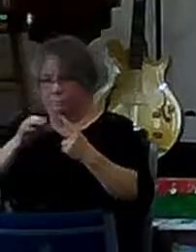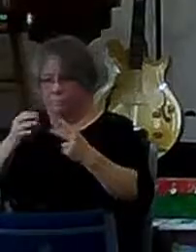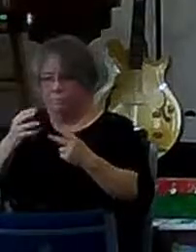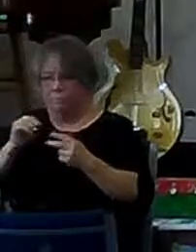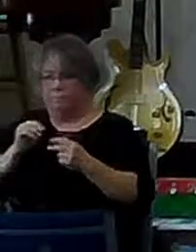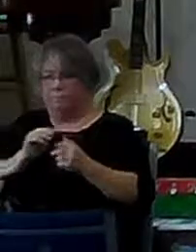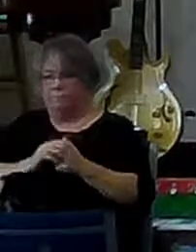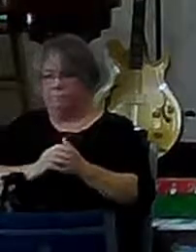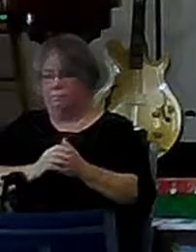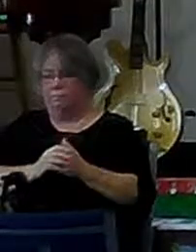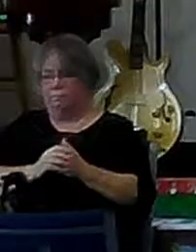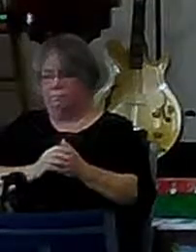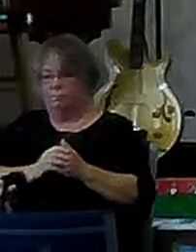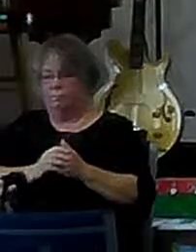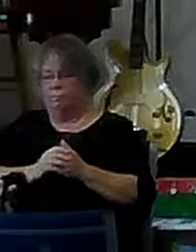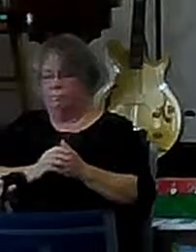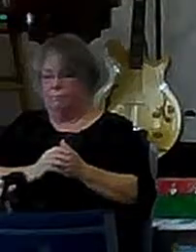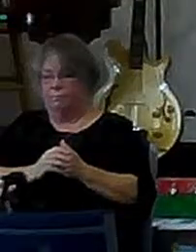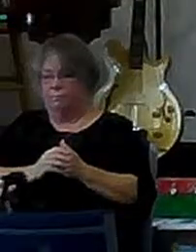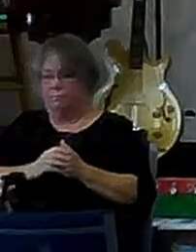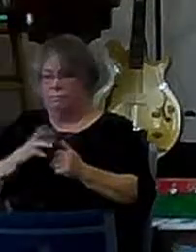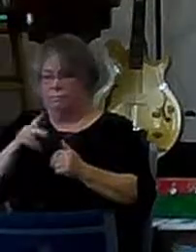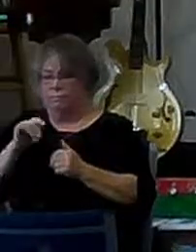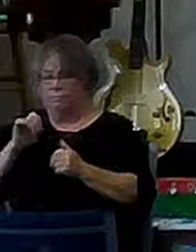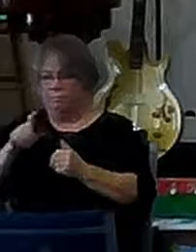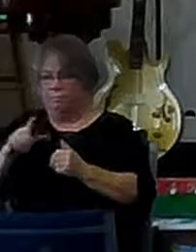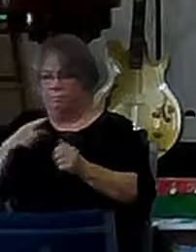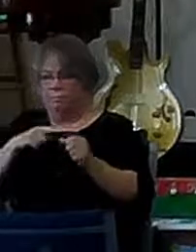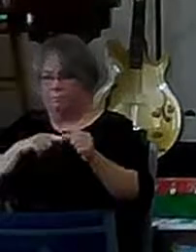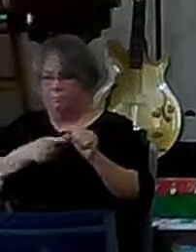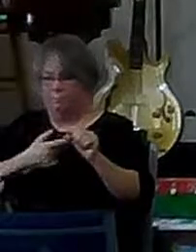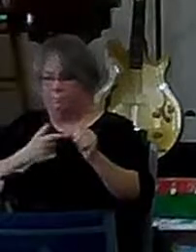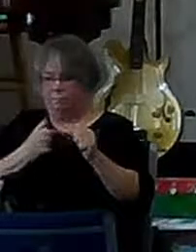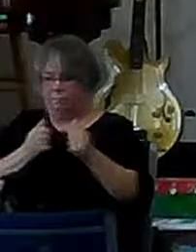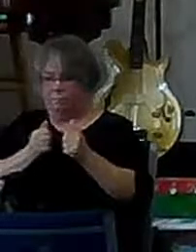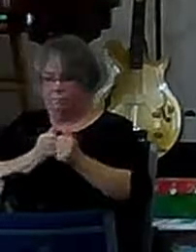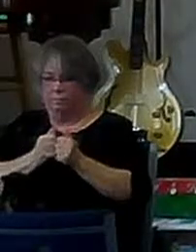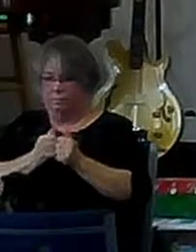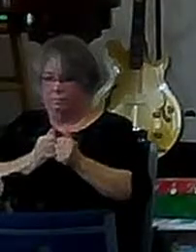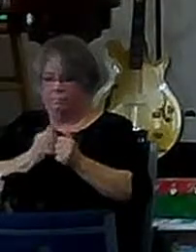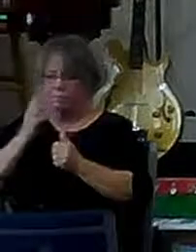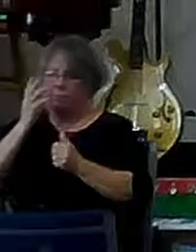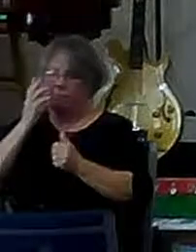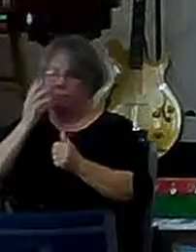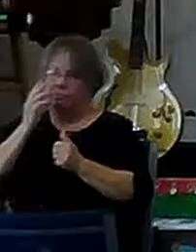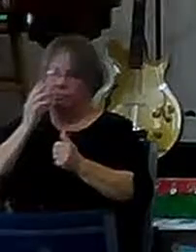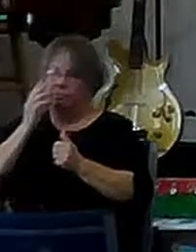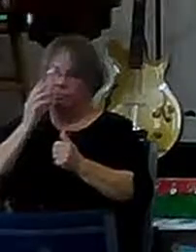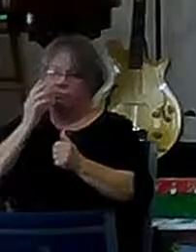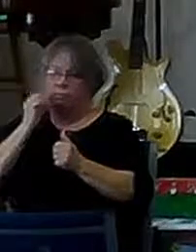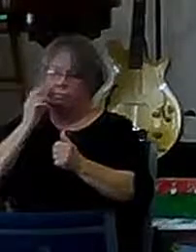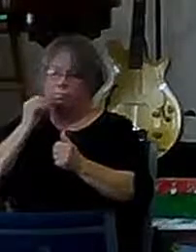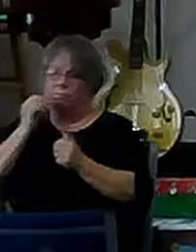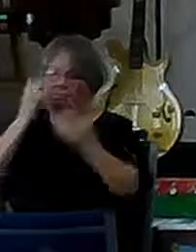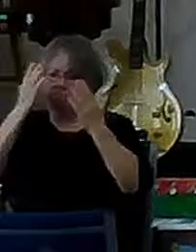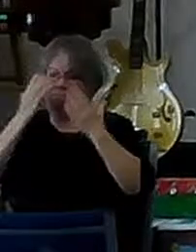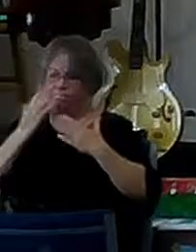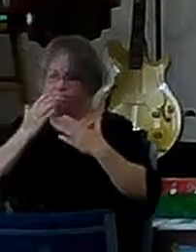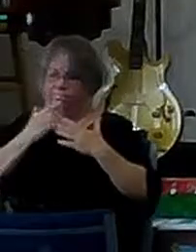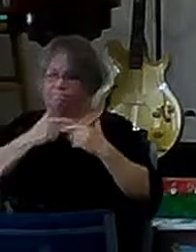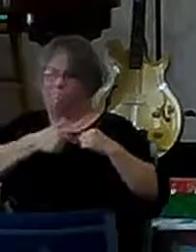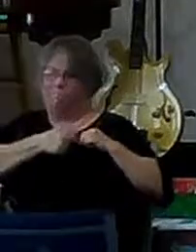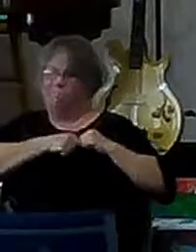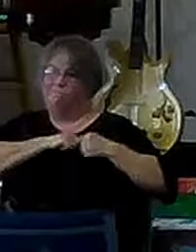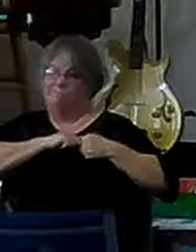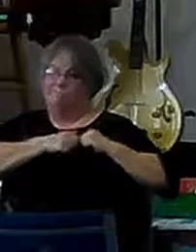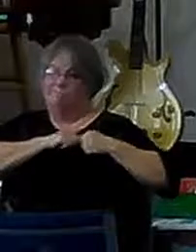And so Paul begins here with a reminder that Paul also experienced true anguish of heart